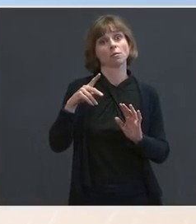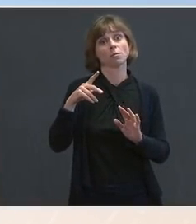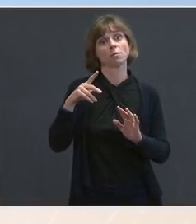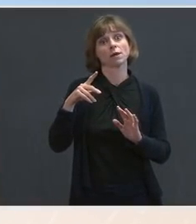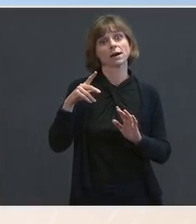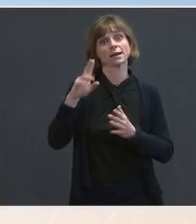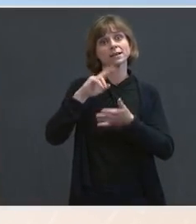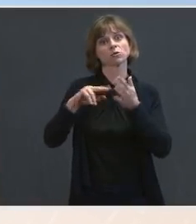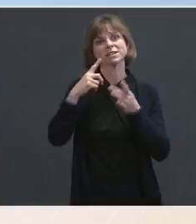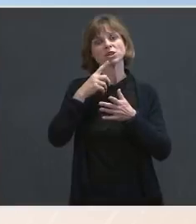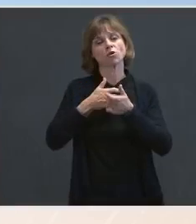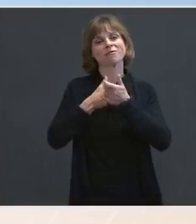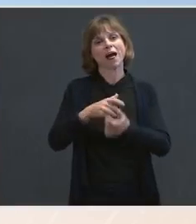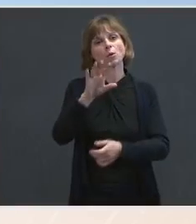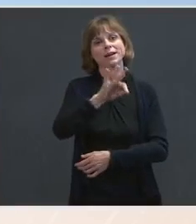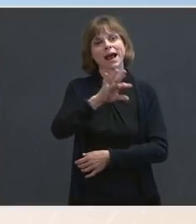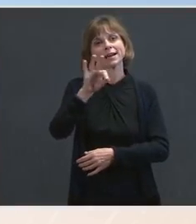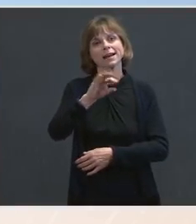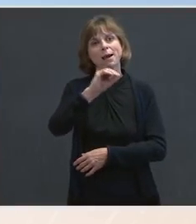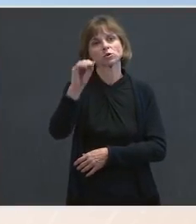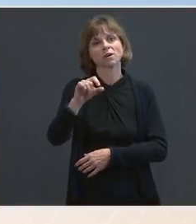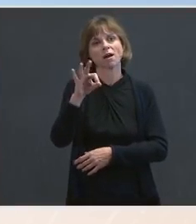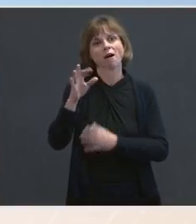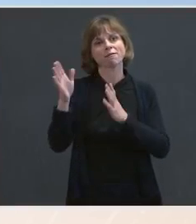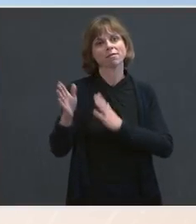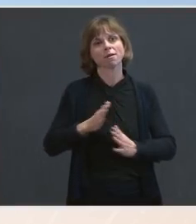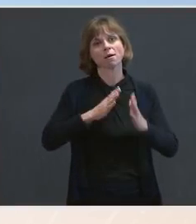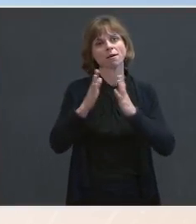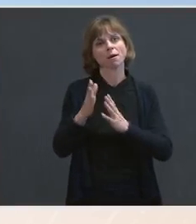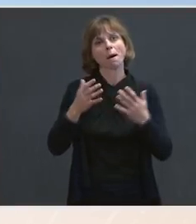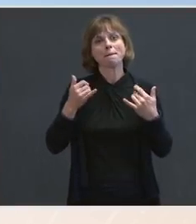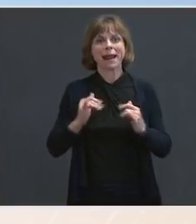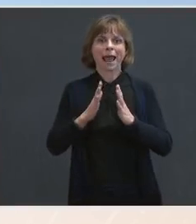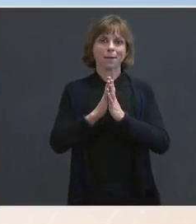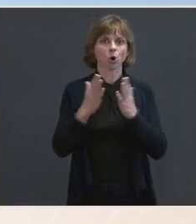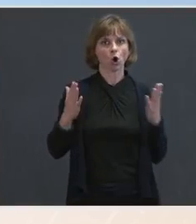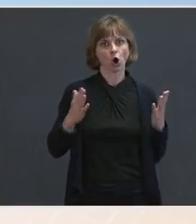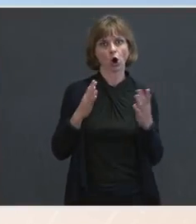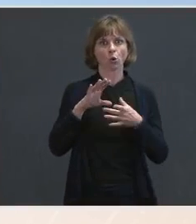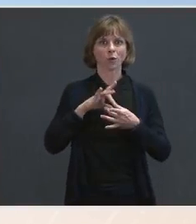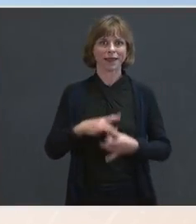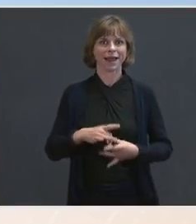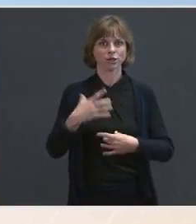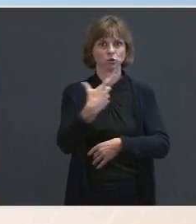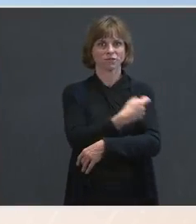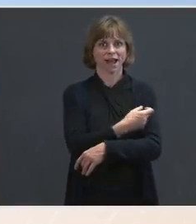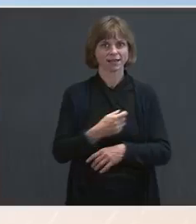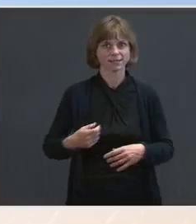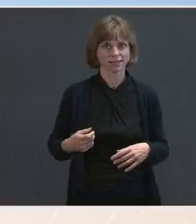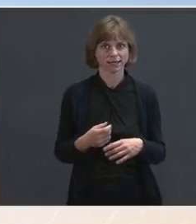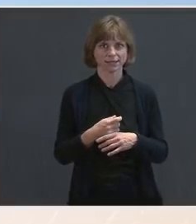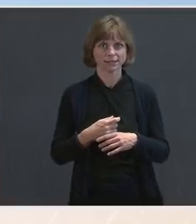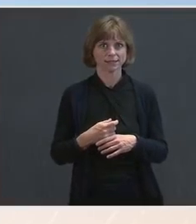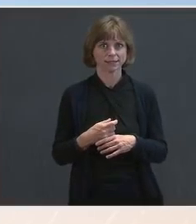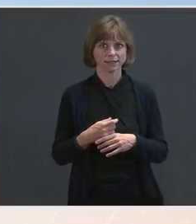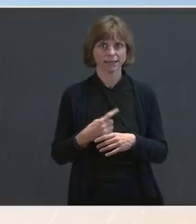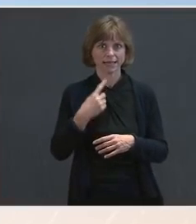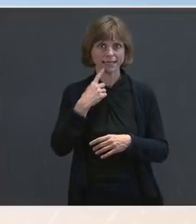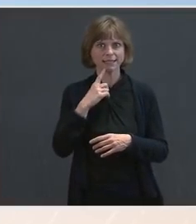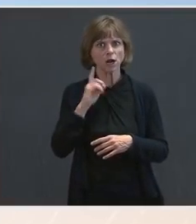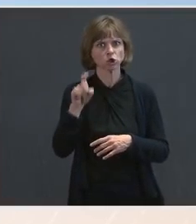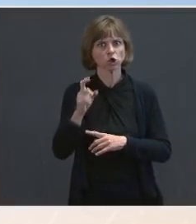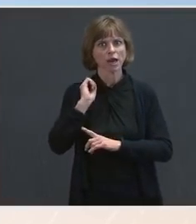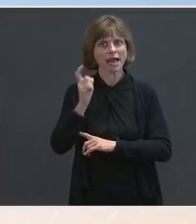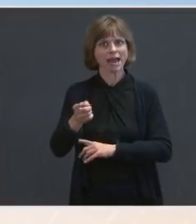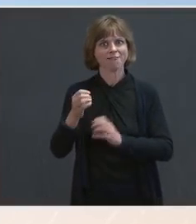said that you're following 99% of the playbook they created on vaccines. He has said that the prior administration deserves more credit here for at